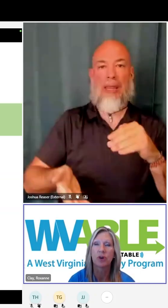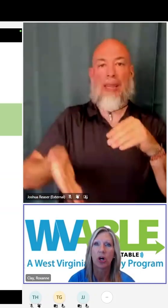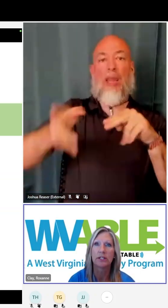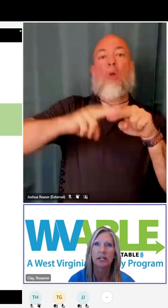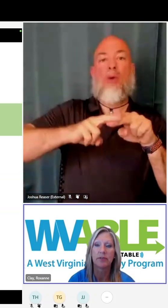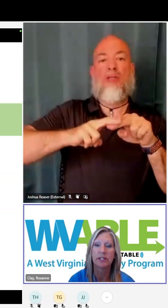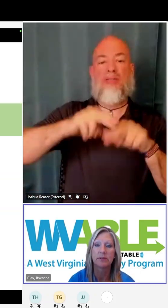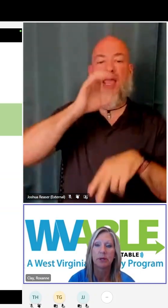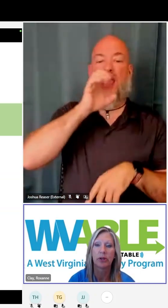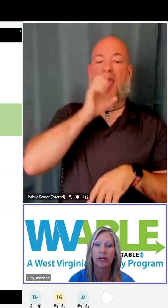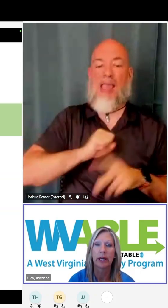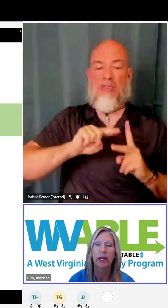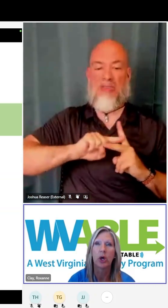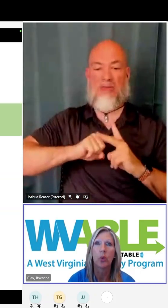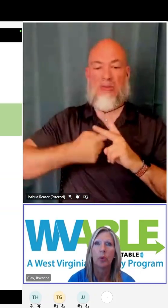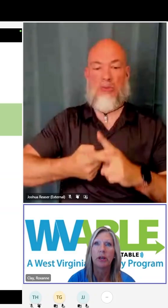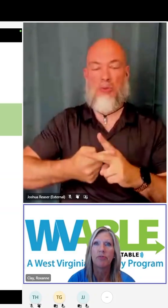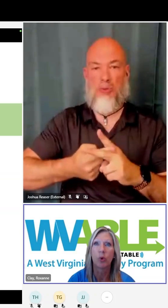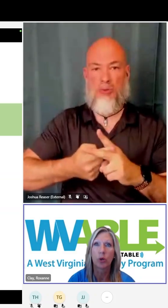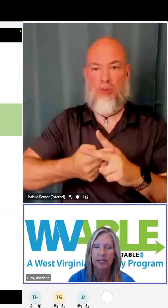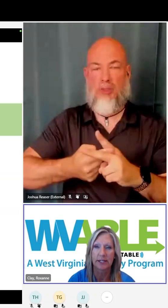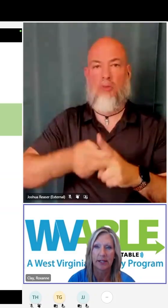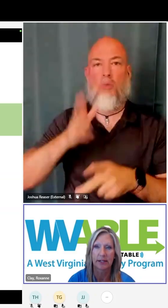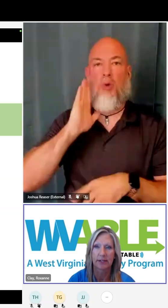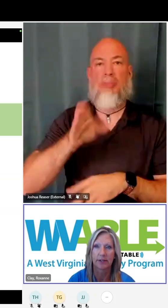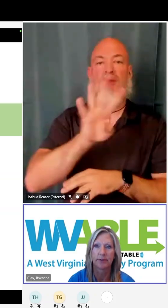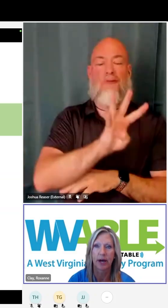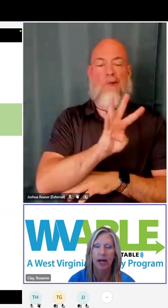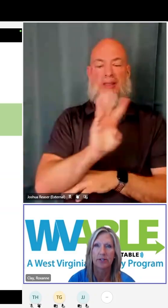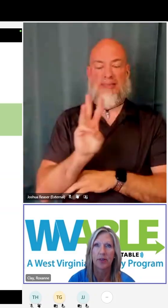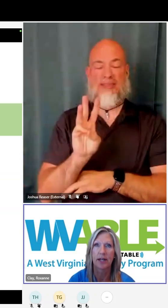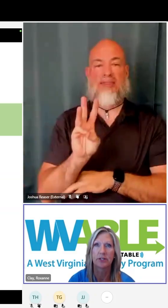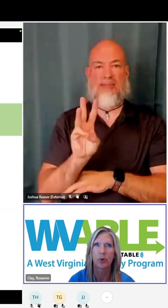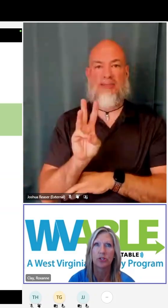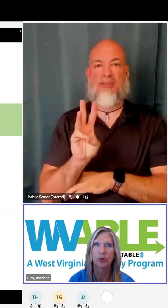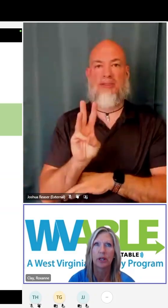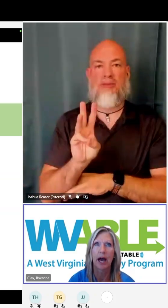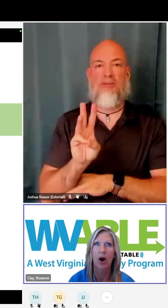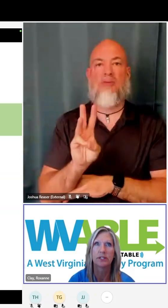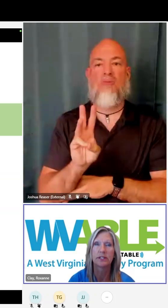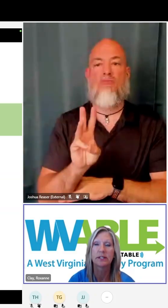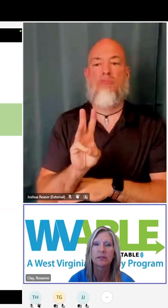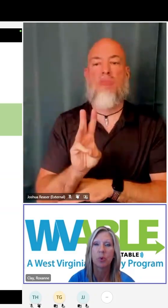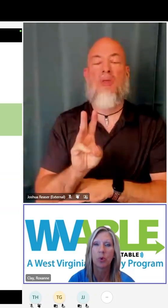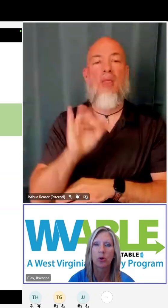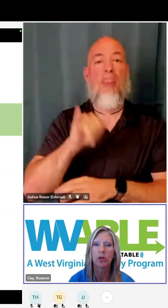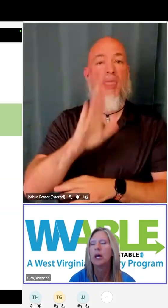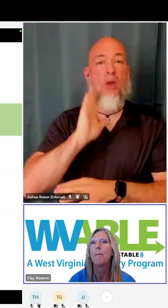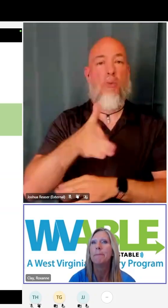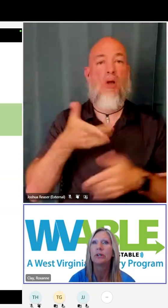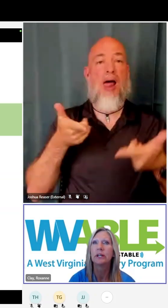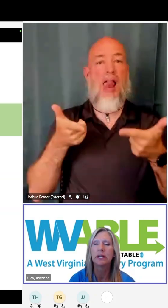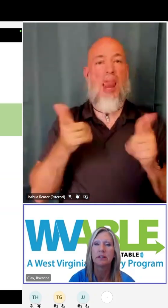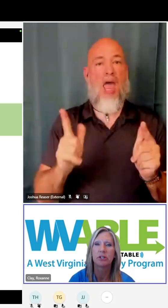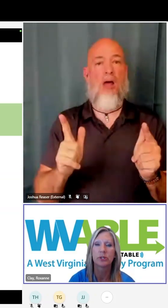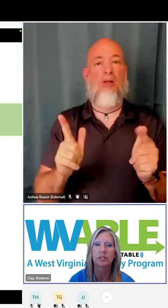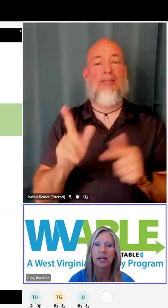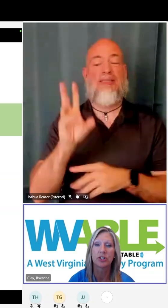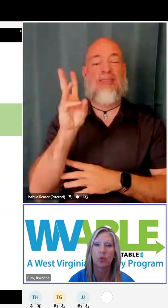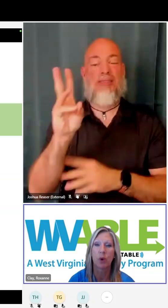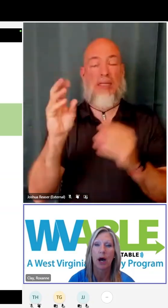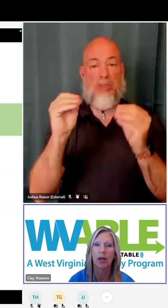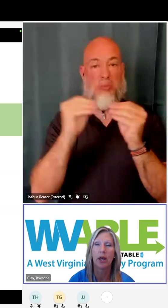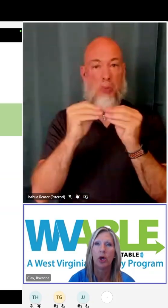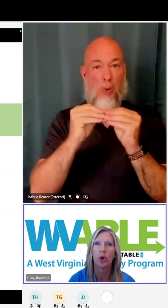the age of onset of disability will be 46. Okay, so that is going to allow 6 more million